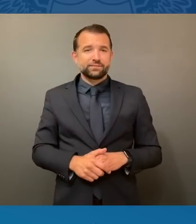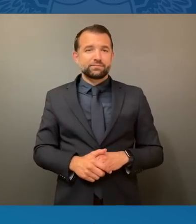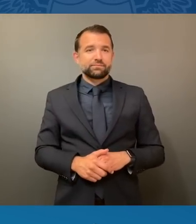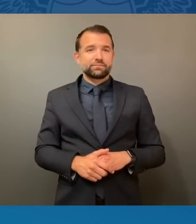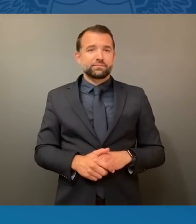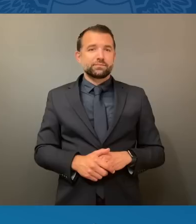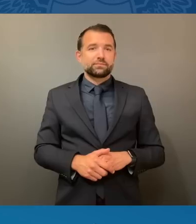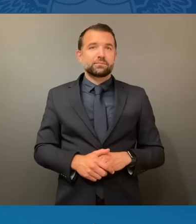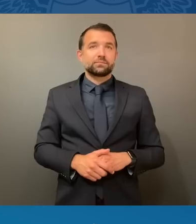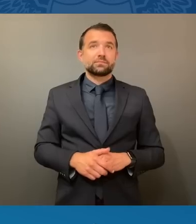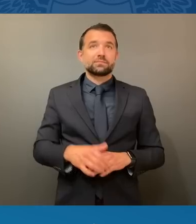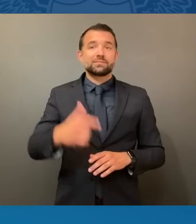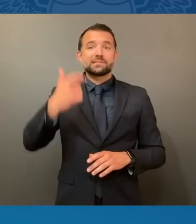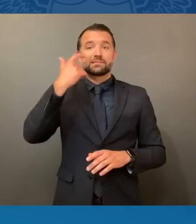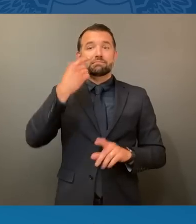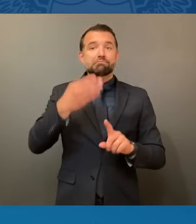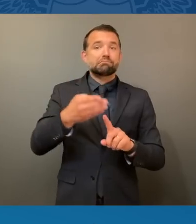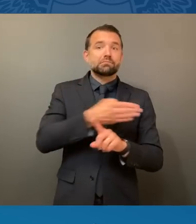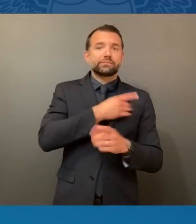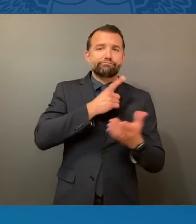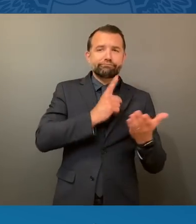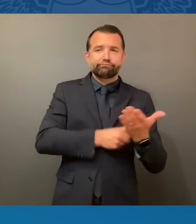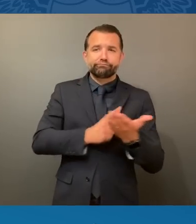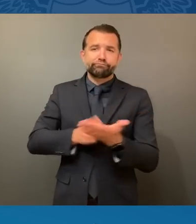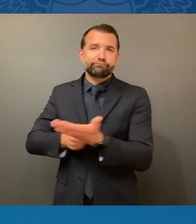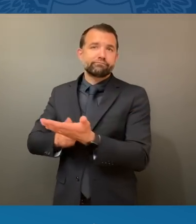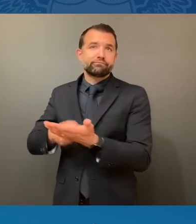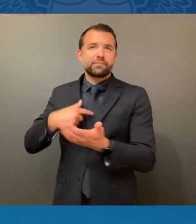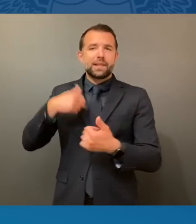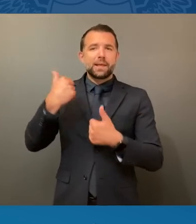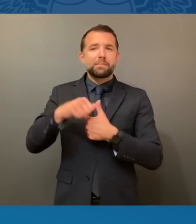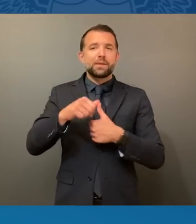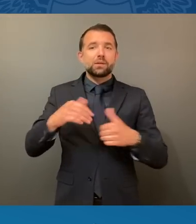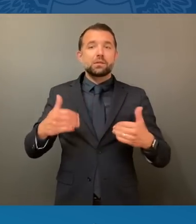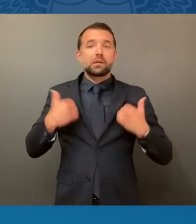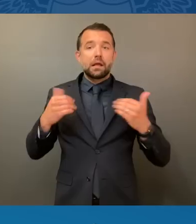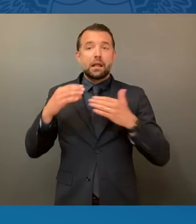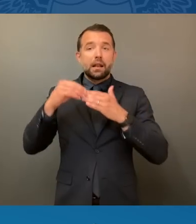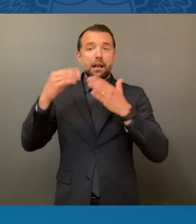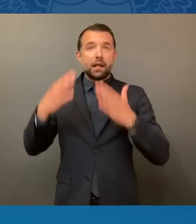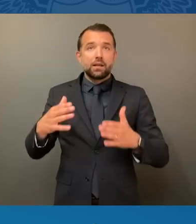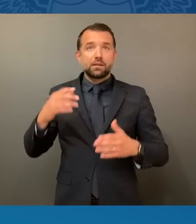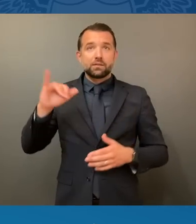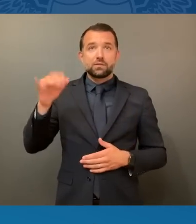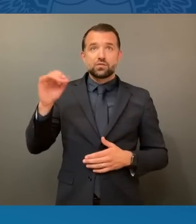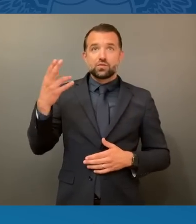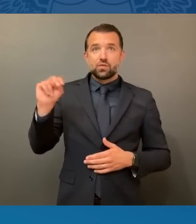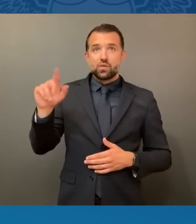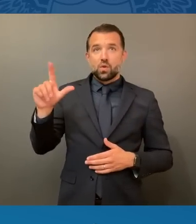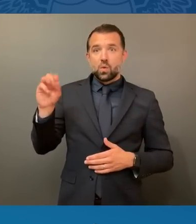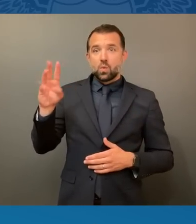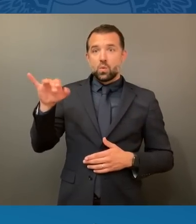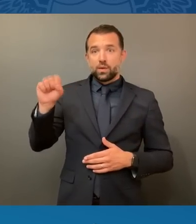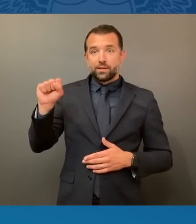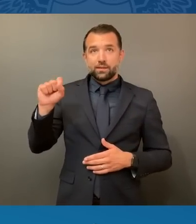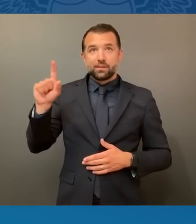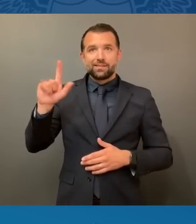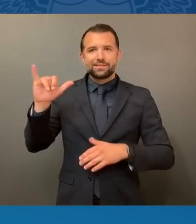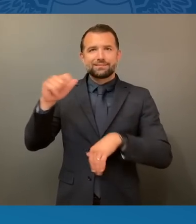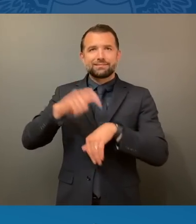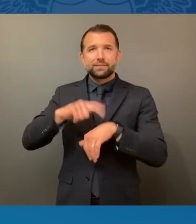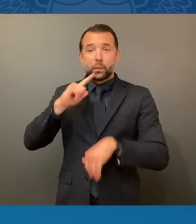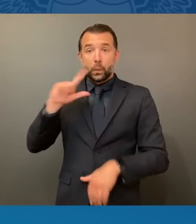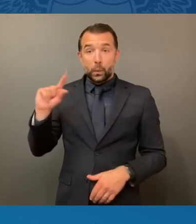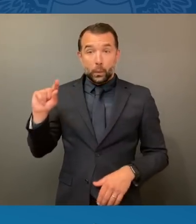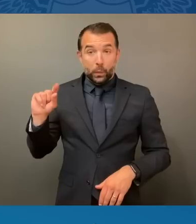let's remember when we look at our young leaders that John Lewis was in his 20s. Yes. Diane Nash was in her 20s.